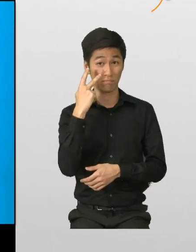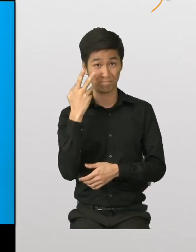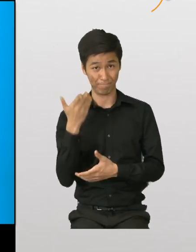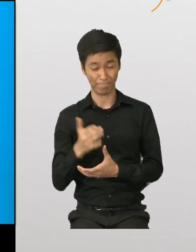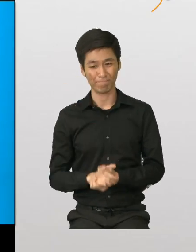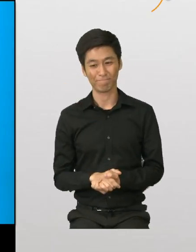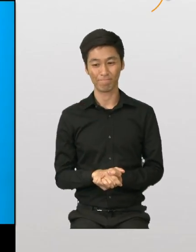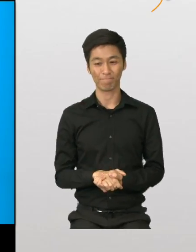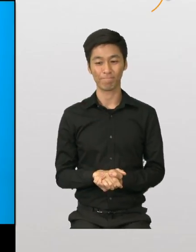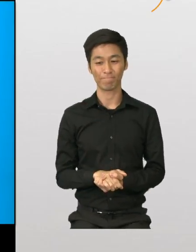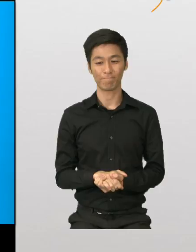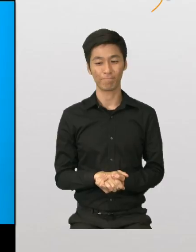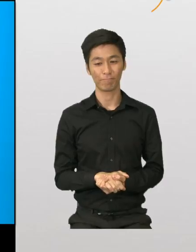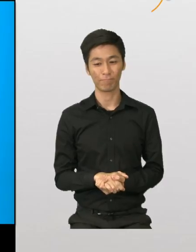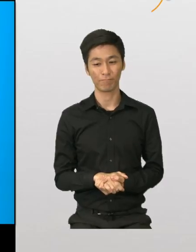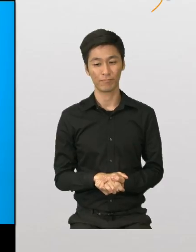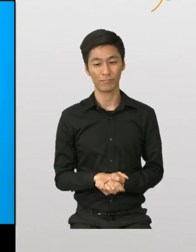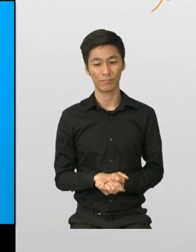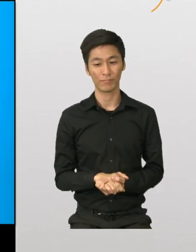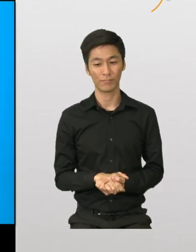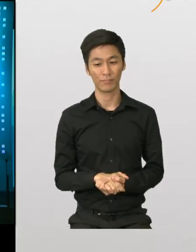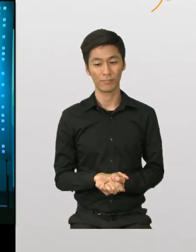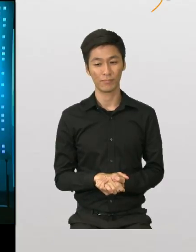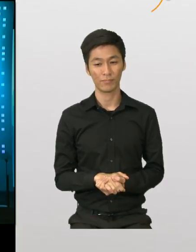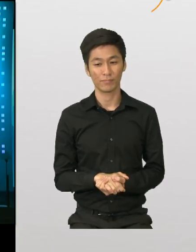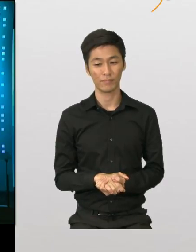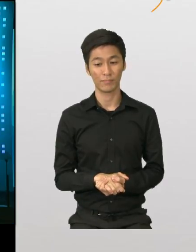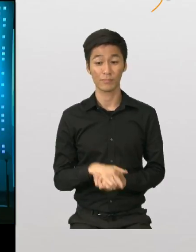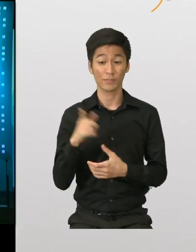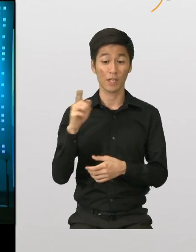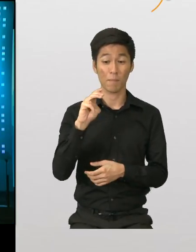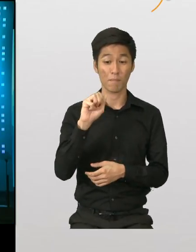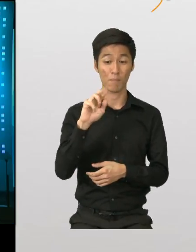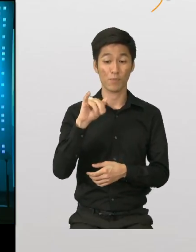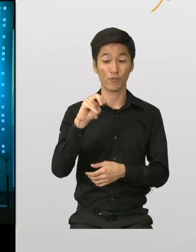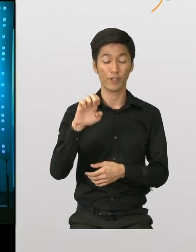7 years. Therefore, if we do, this one is Marine Parade.